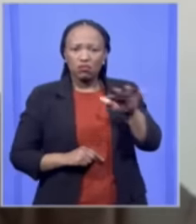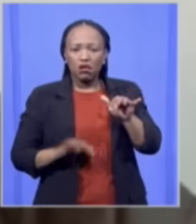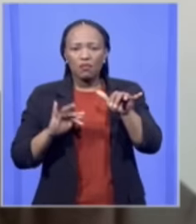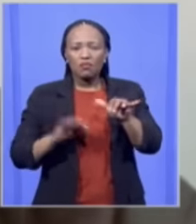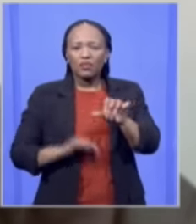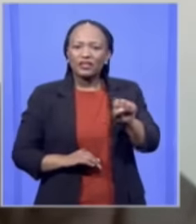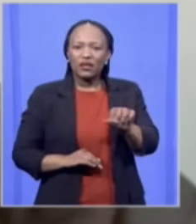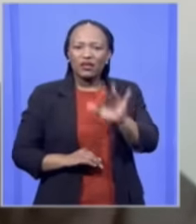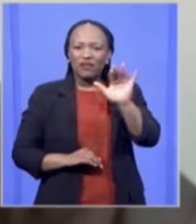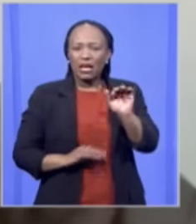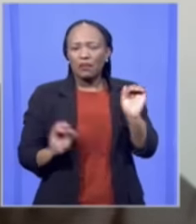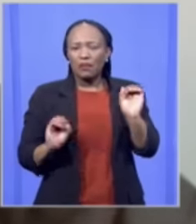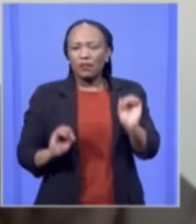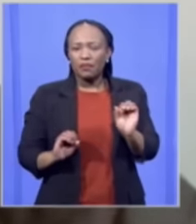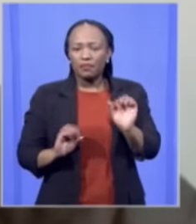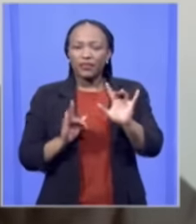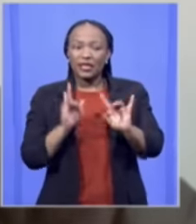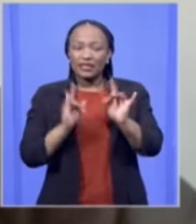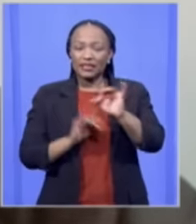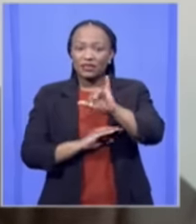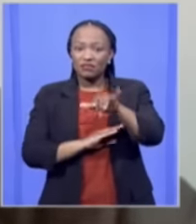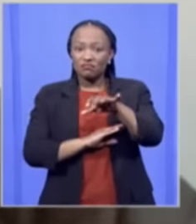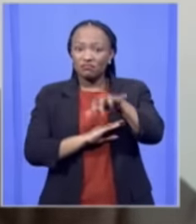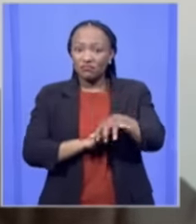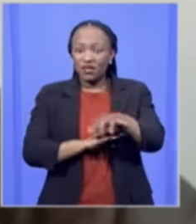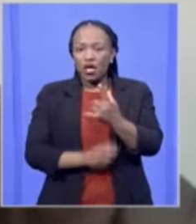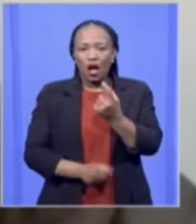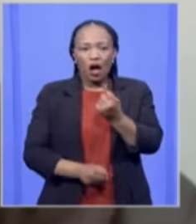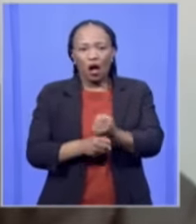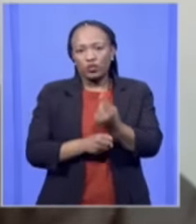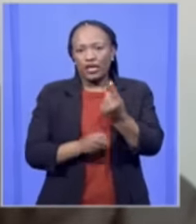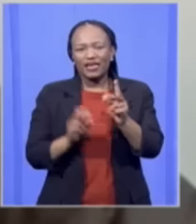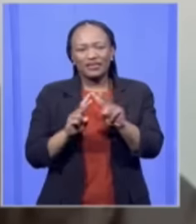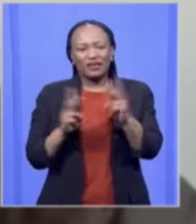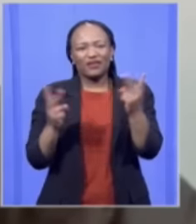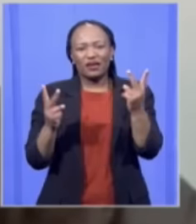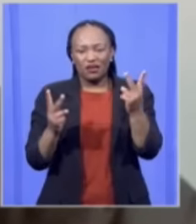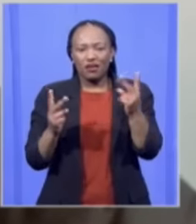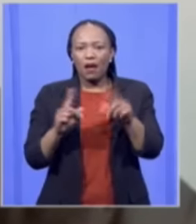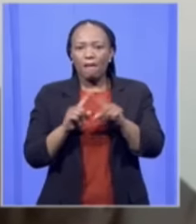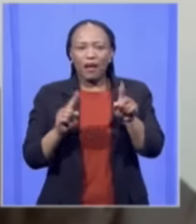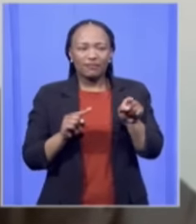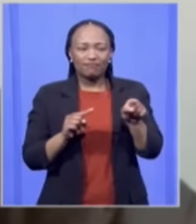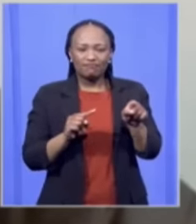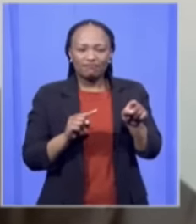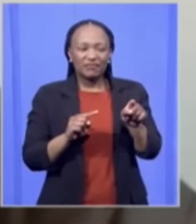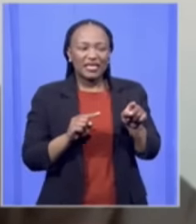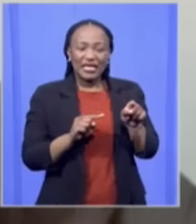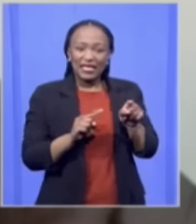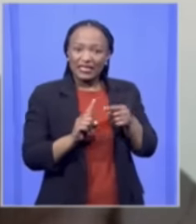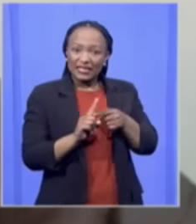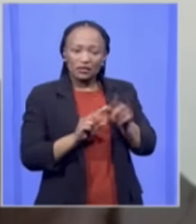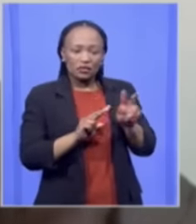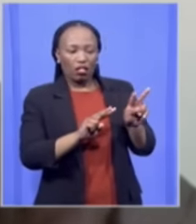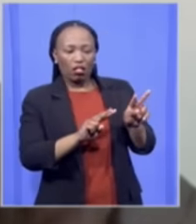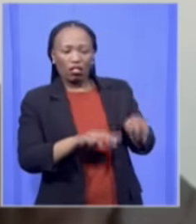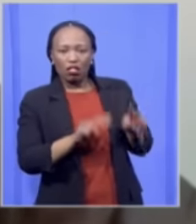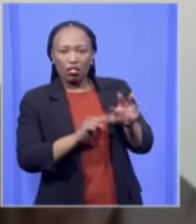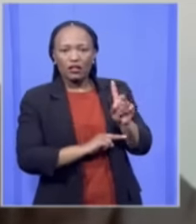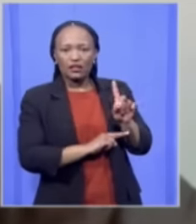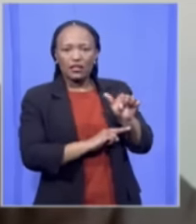South African. So City of Johannesburg, Gauteng is a different ballgame. But it just undermines the caucus of the DA that there's no one credible